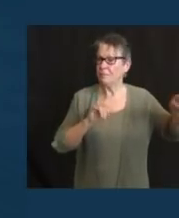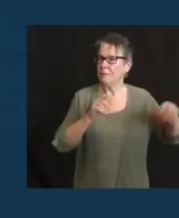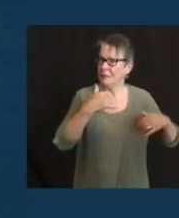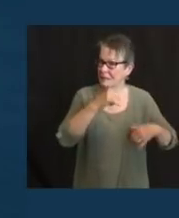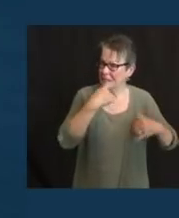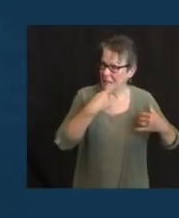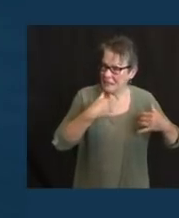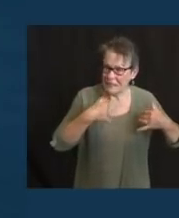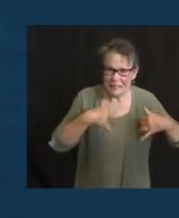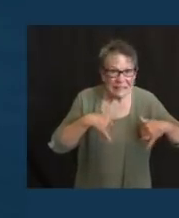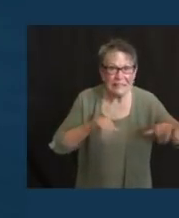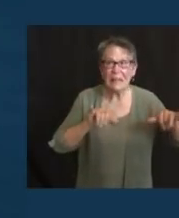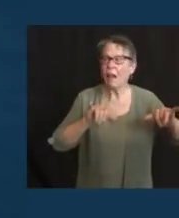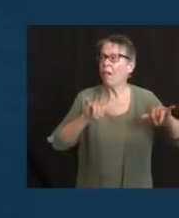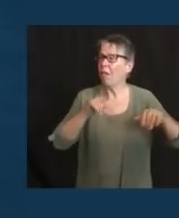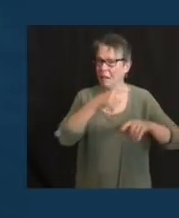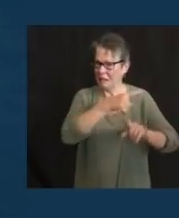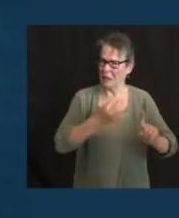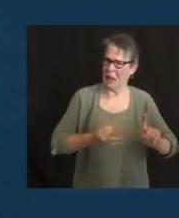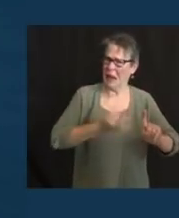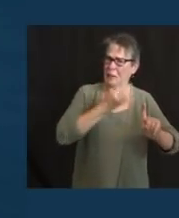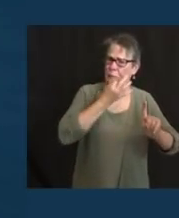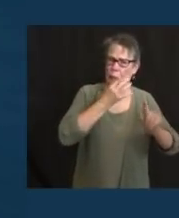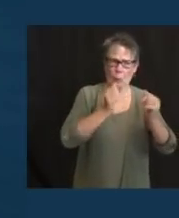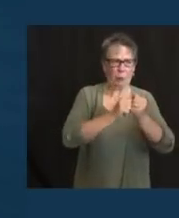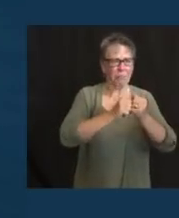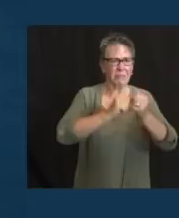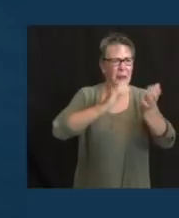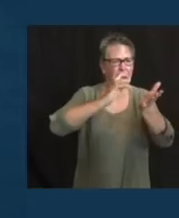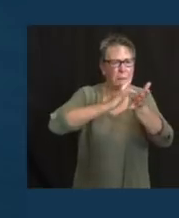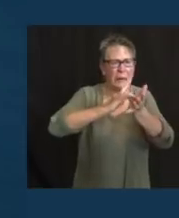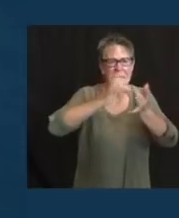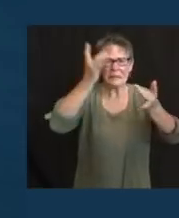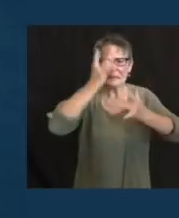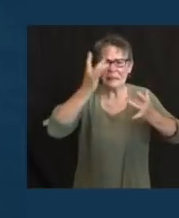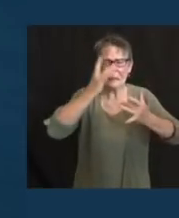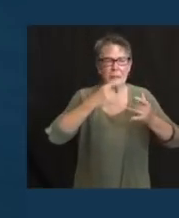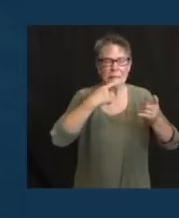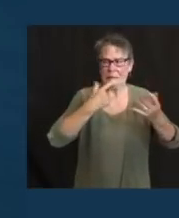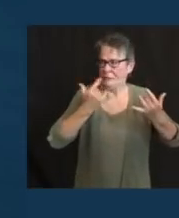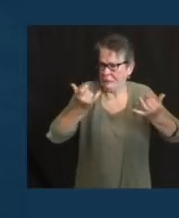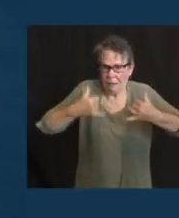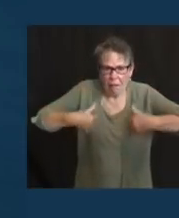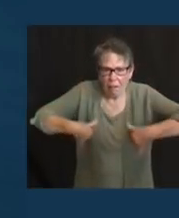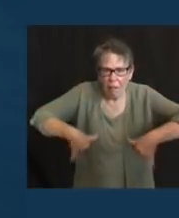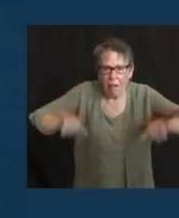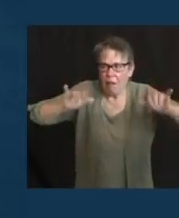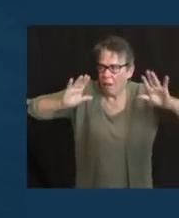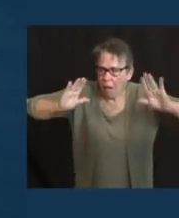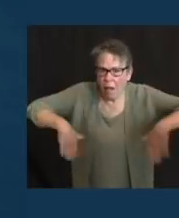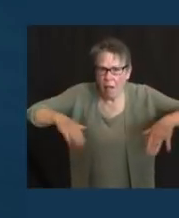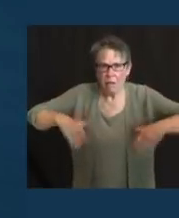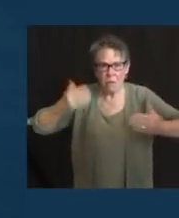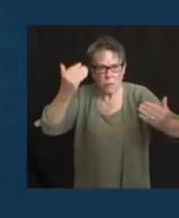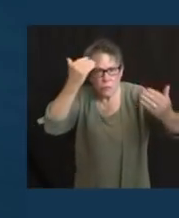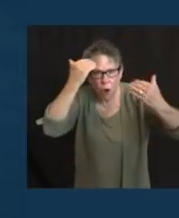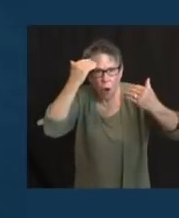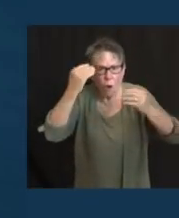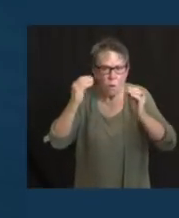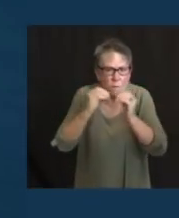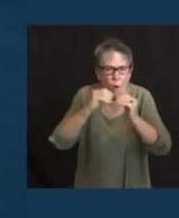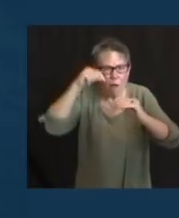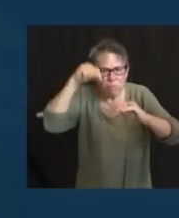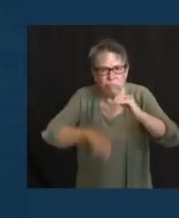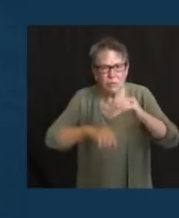us. So across New Jersey, there are roughly 900 contact tracers already at